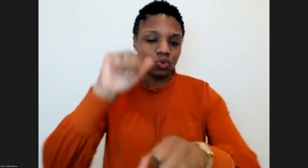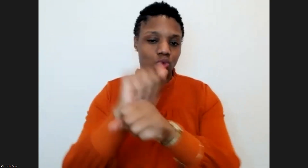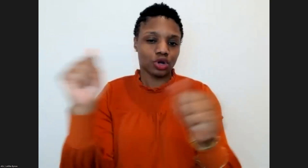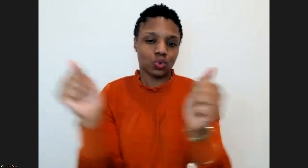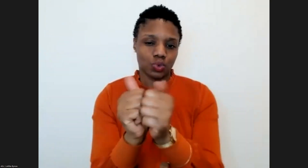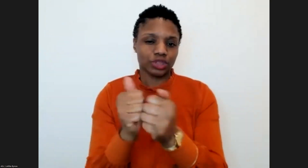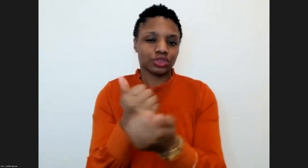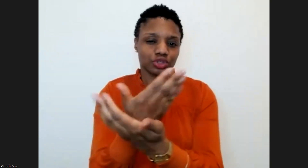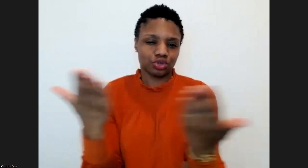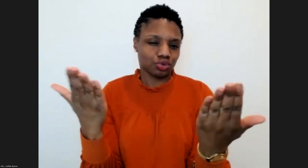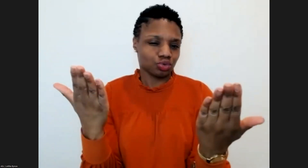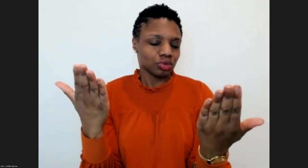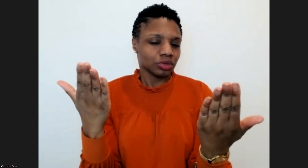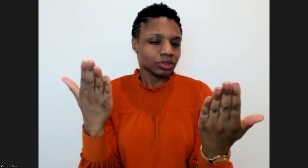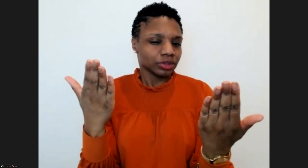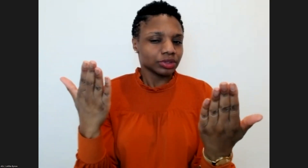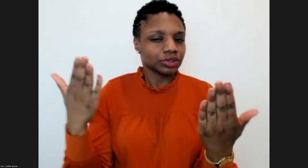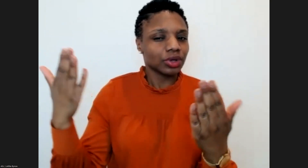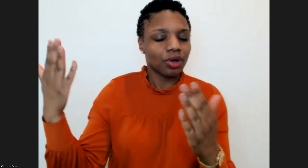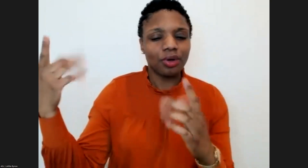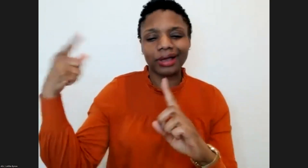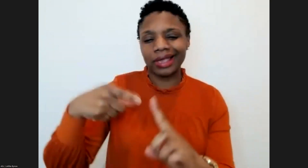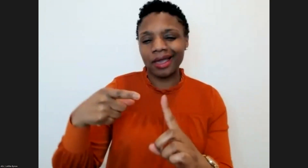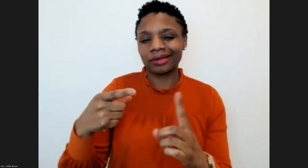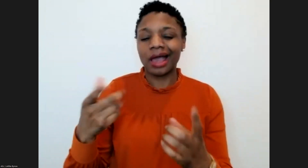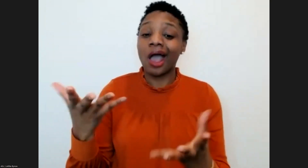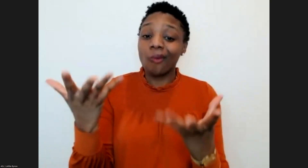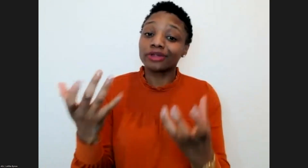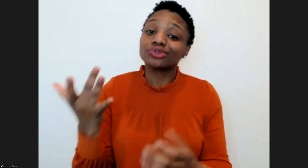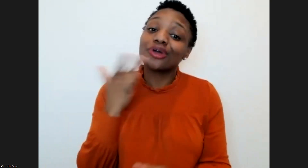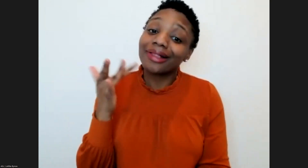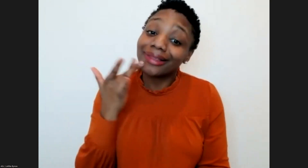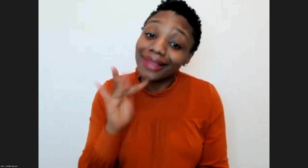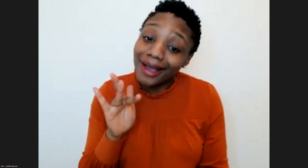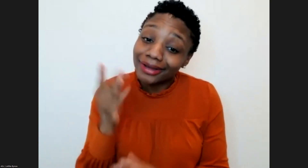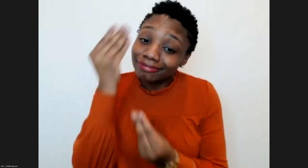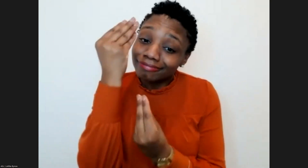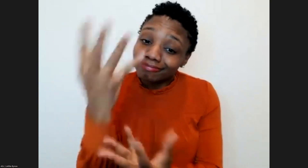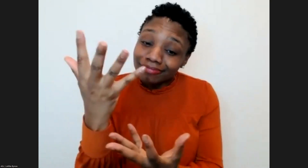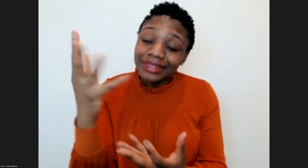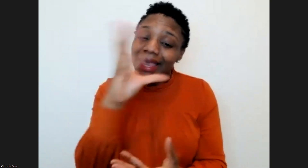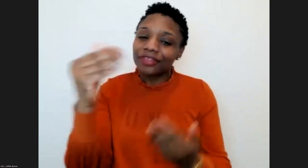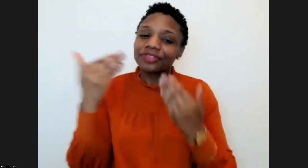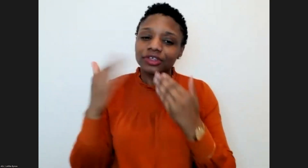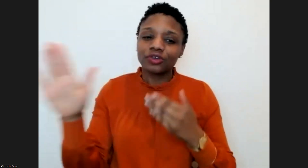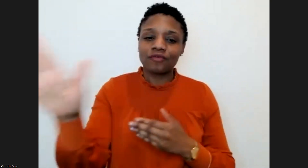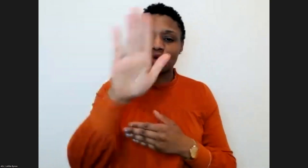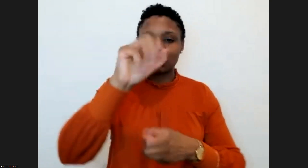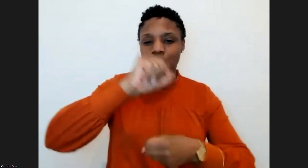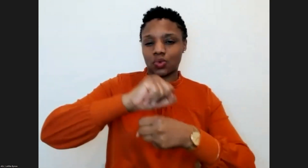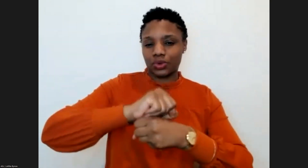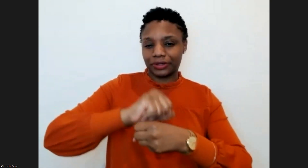so you. system change, and I wish you luck and success in your work, and thank you for what you're doing. Appreciate it.